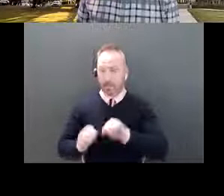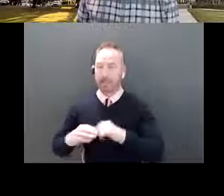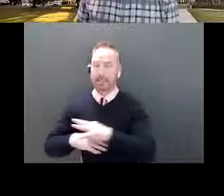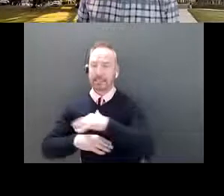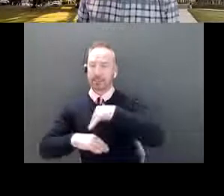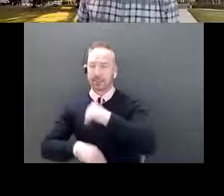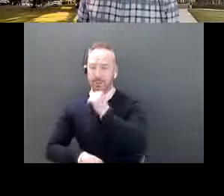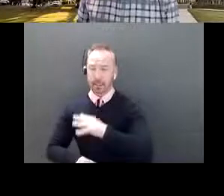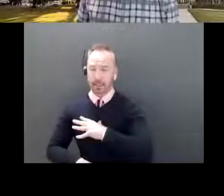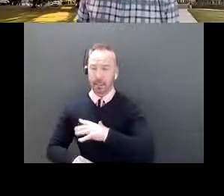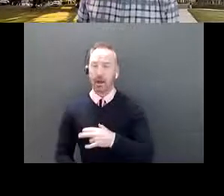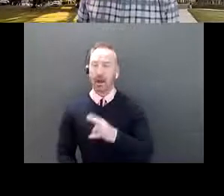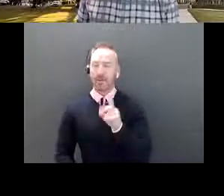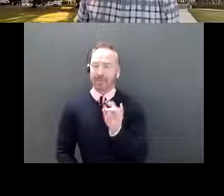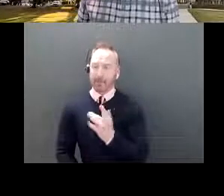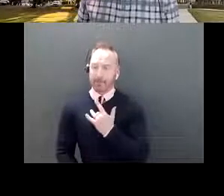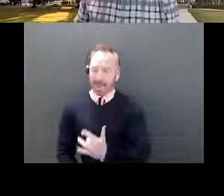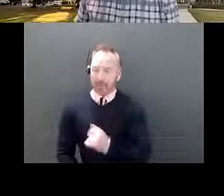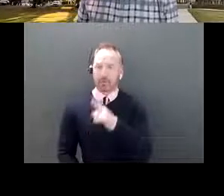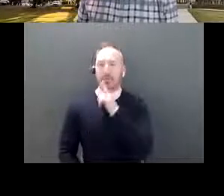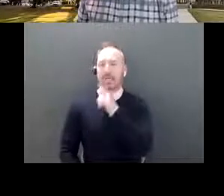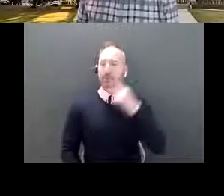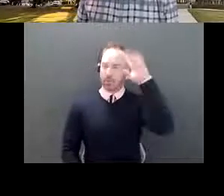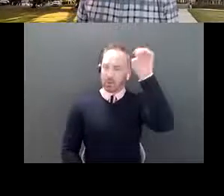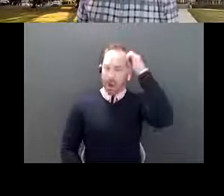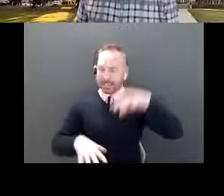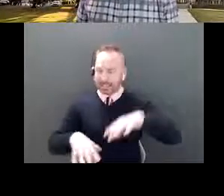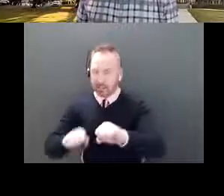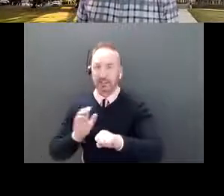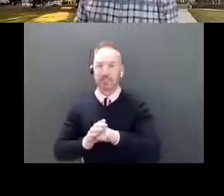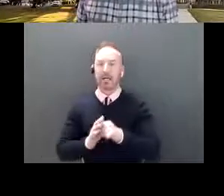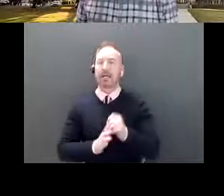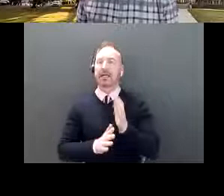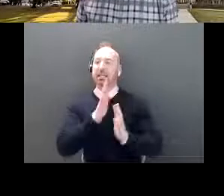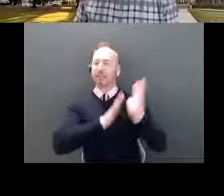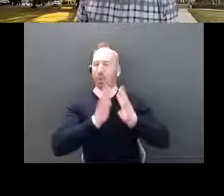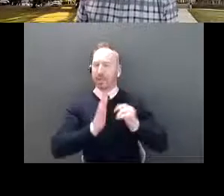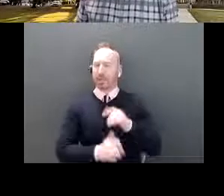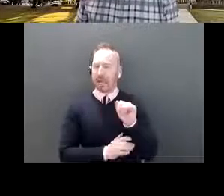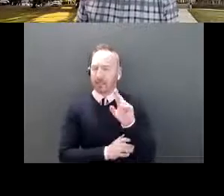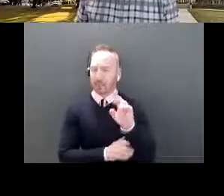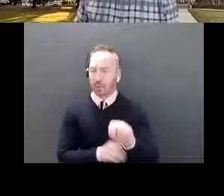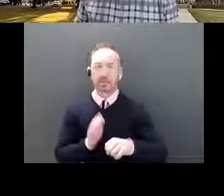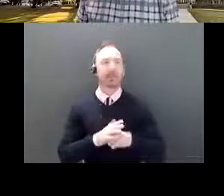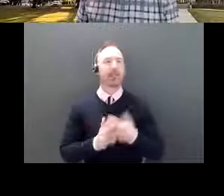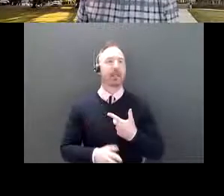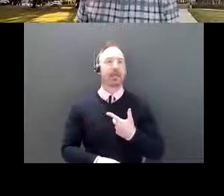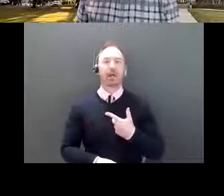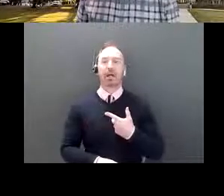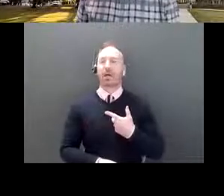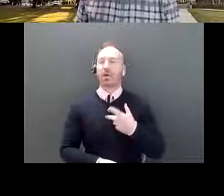victims of historical abuse, colonization, the impact of residential schools, intergenerational